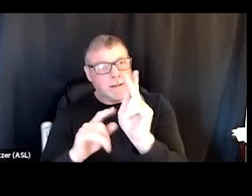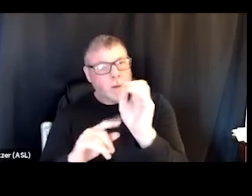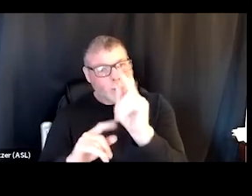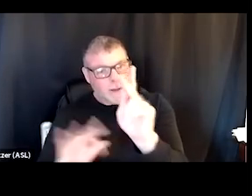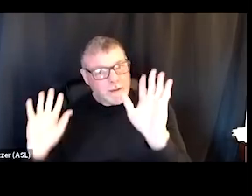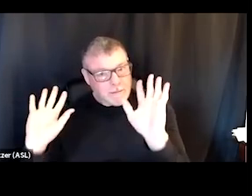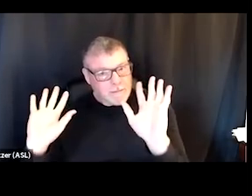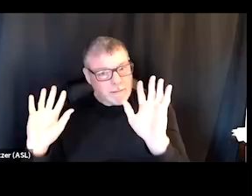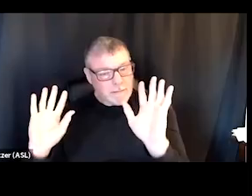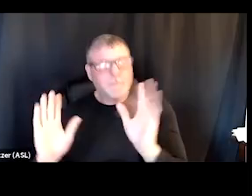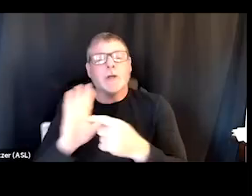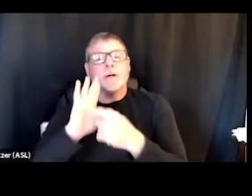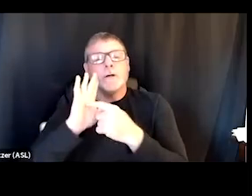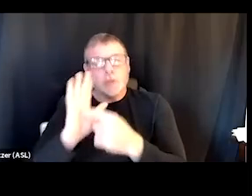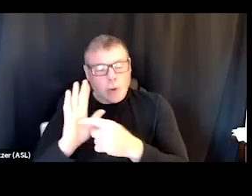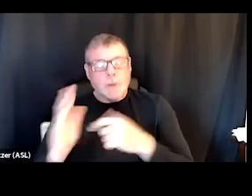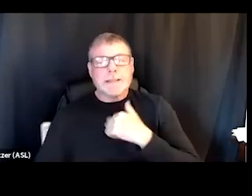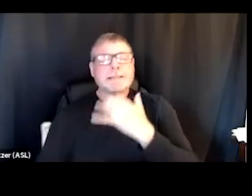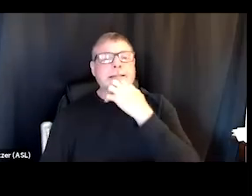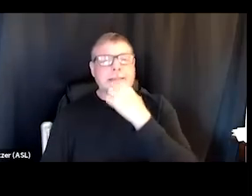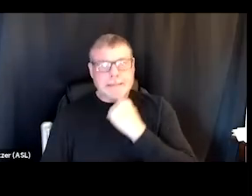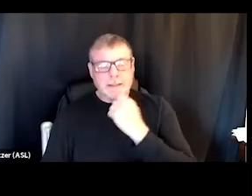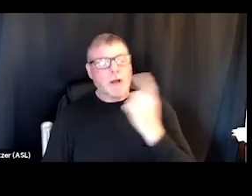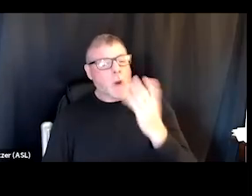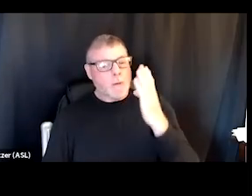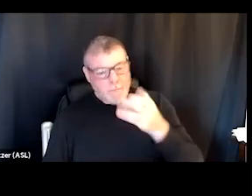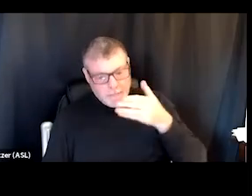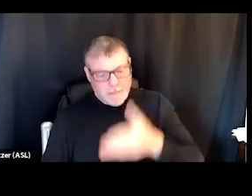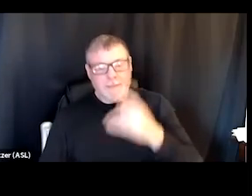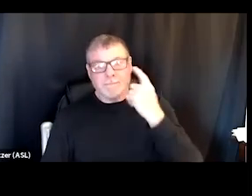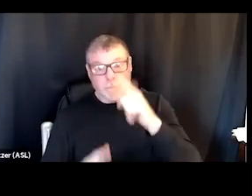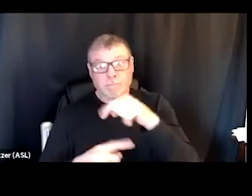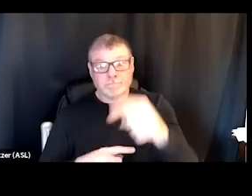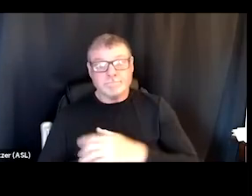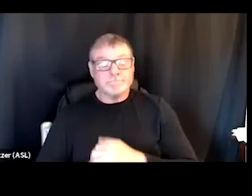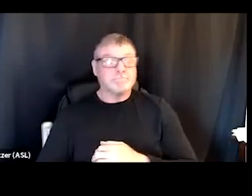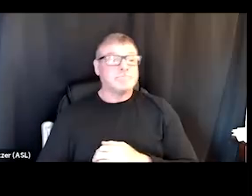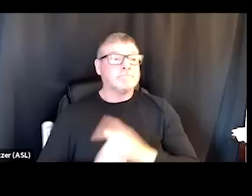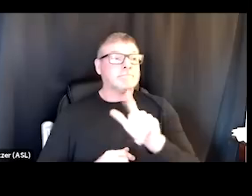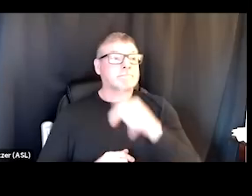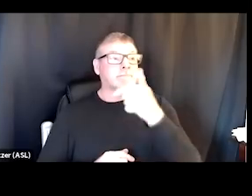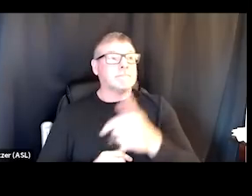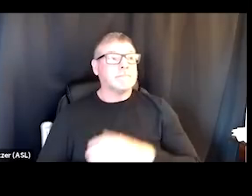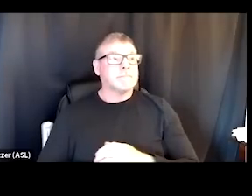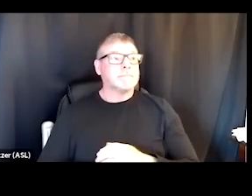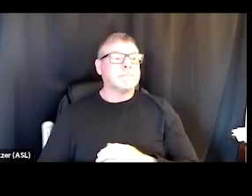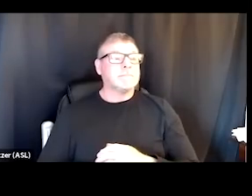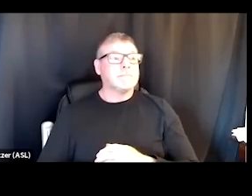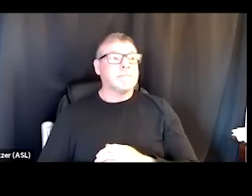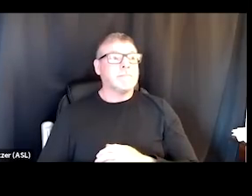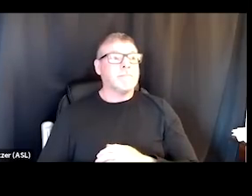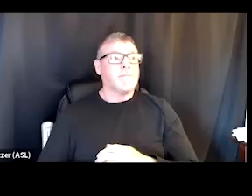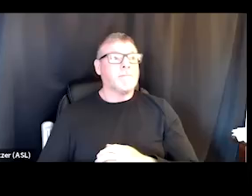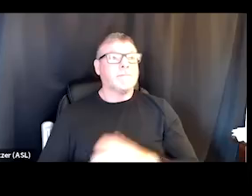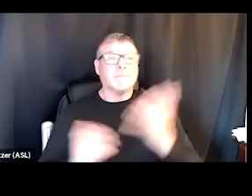just continue to show them that we care, that we always will be there for them. Go to the next slide. Kind of breaks this down more. Oh,